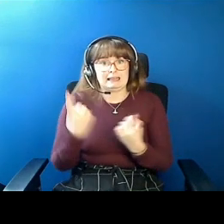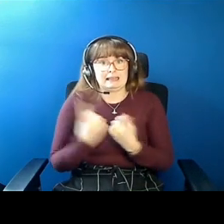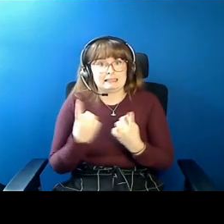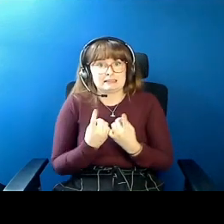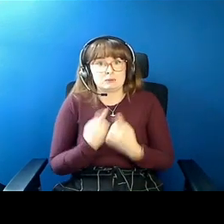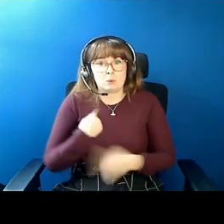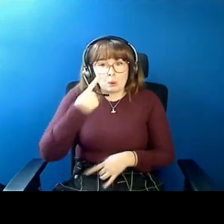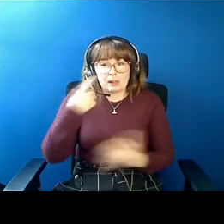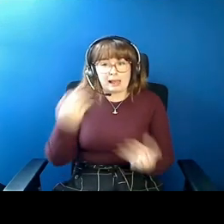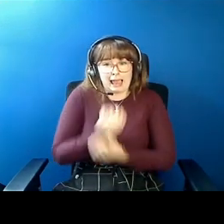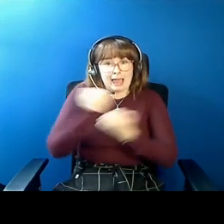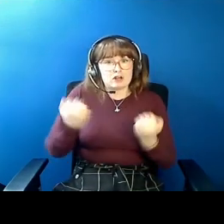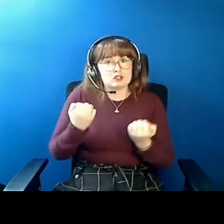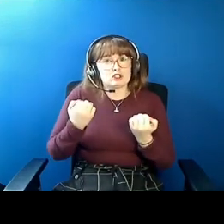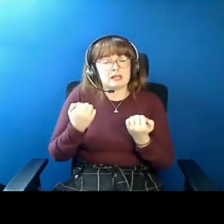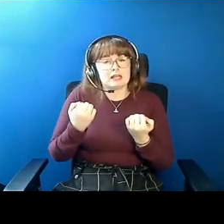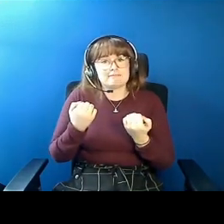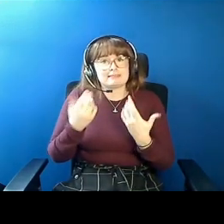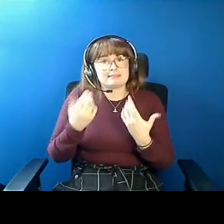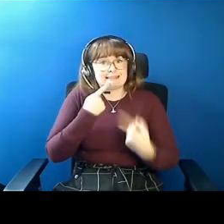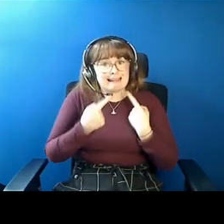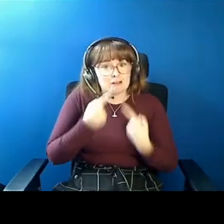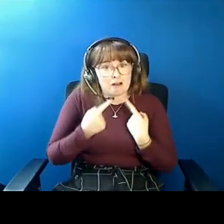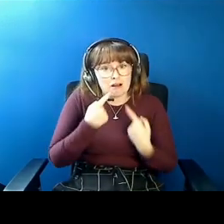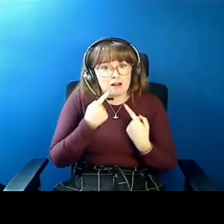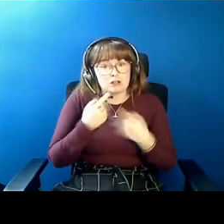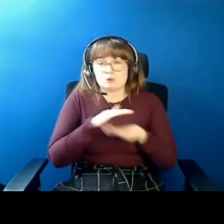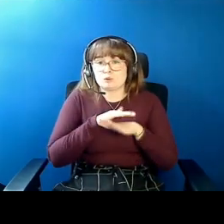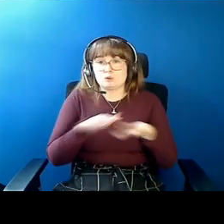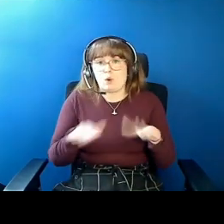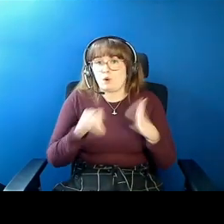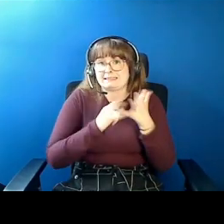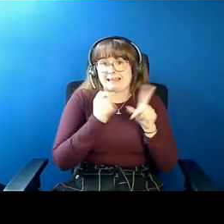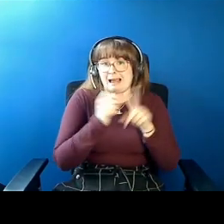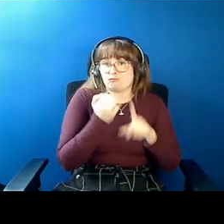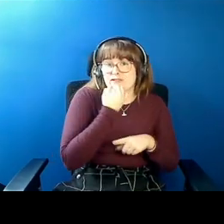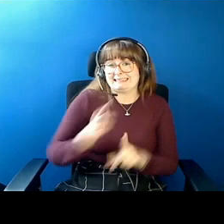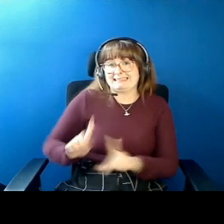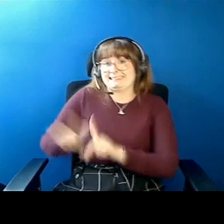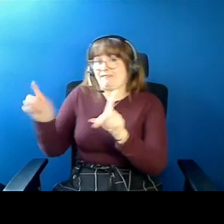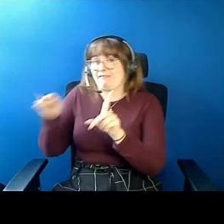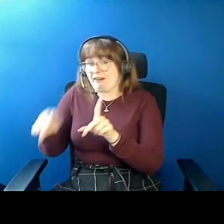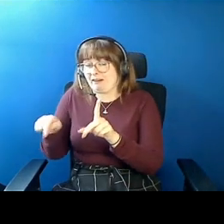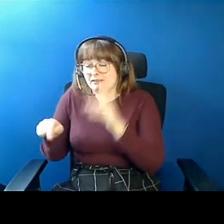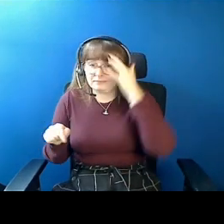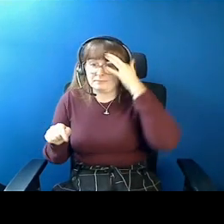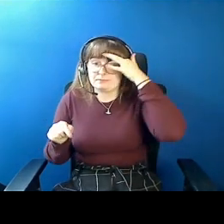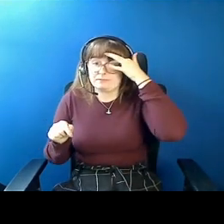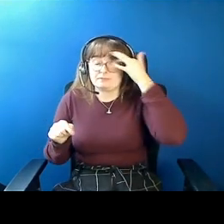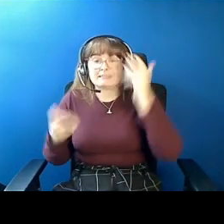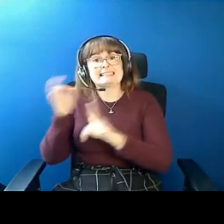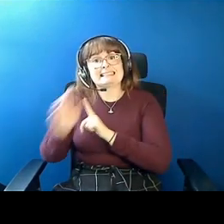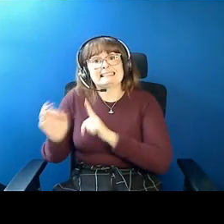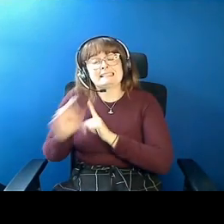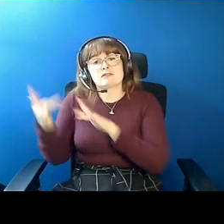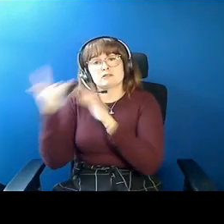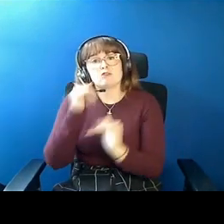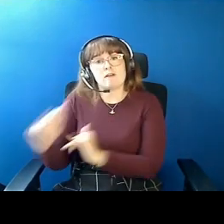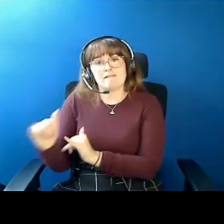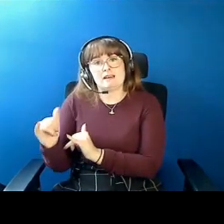energy performance data, and that's not the SAP rating, but the full RD SAP data, the detailed survey data that sits